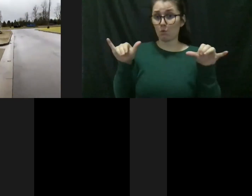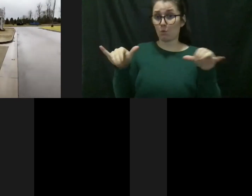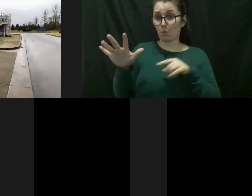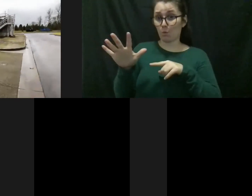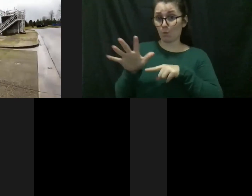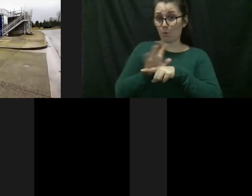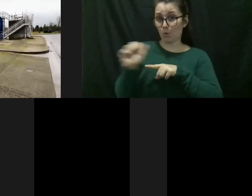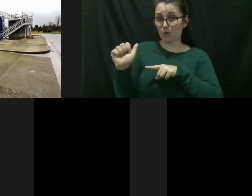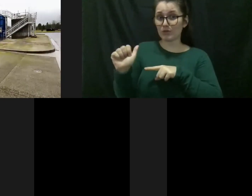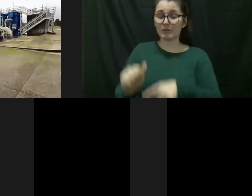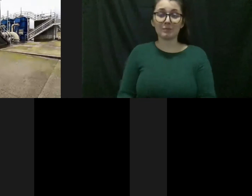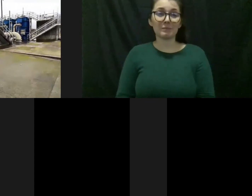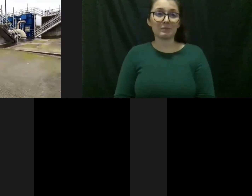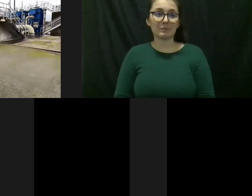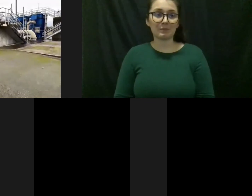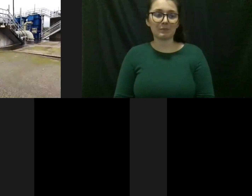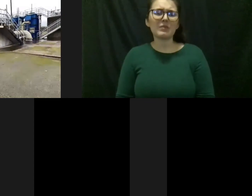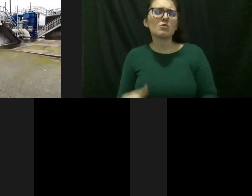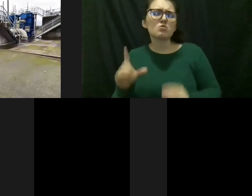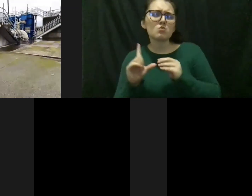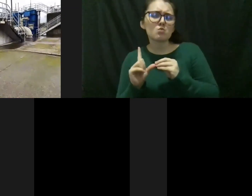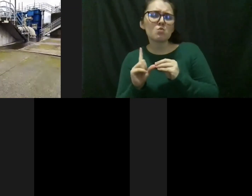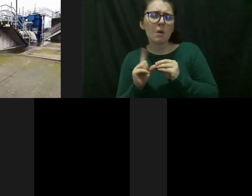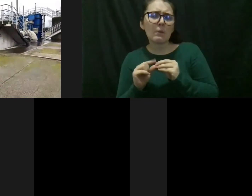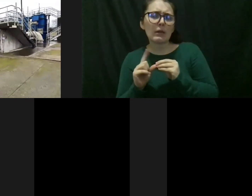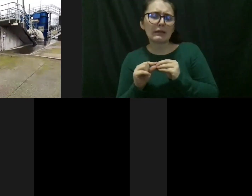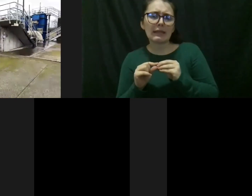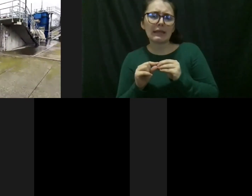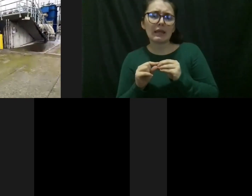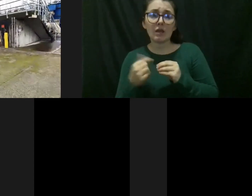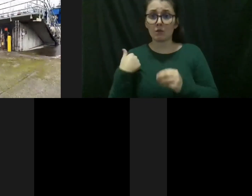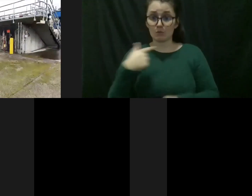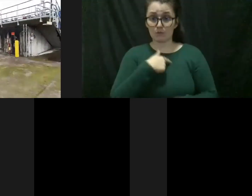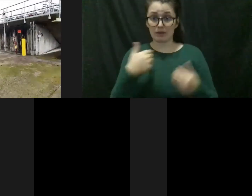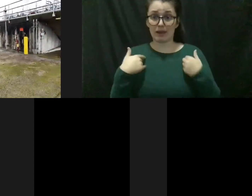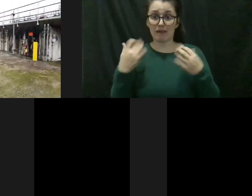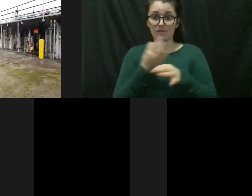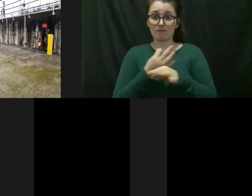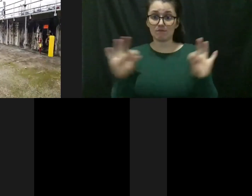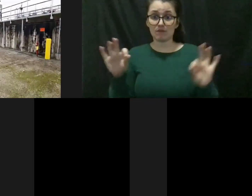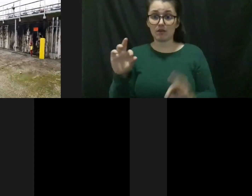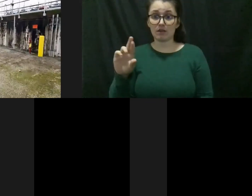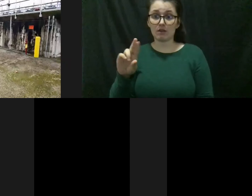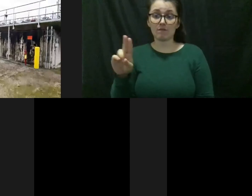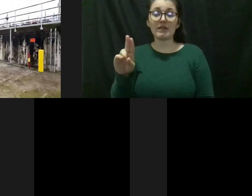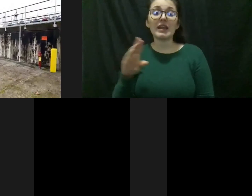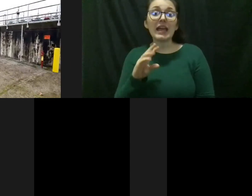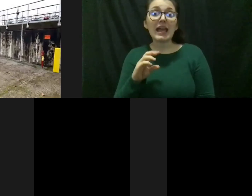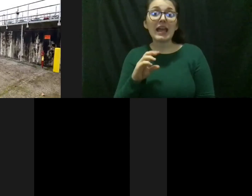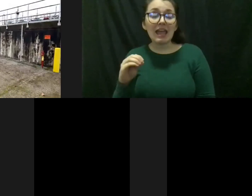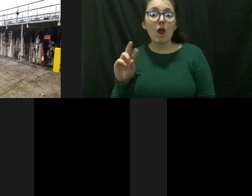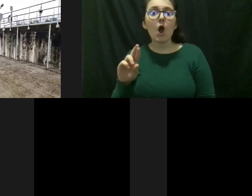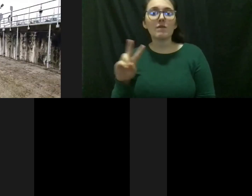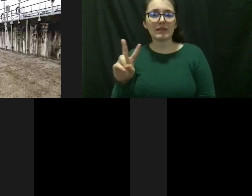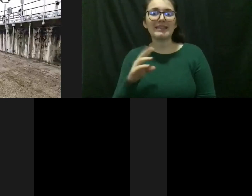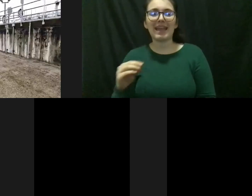water. So Where does all this water enter the Willamette? we're gonna actually see the outfall at the end of